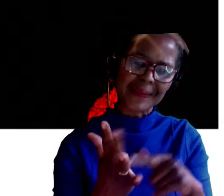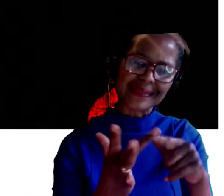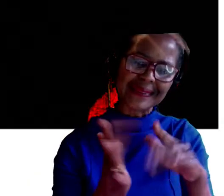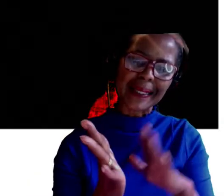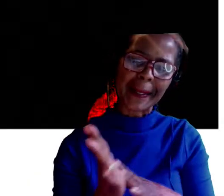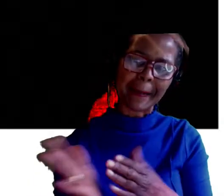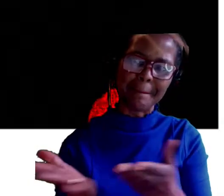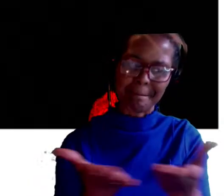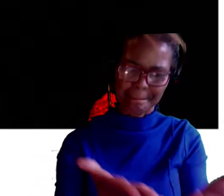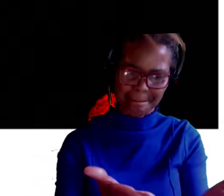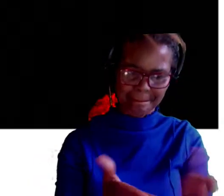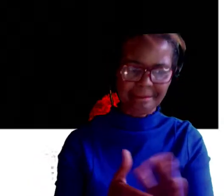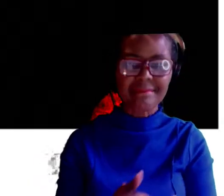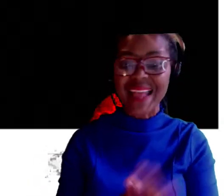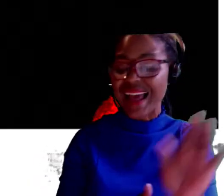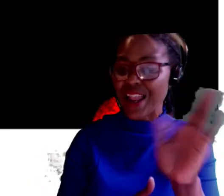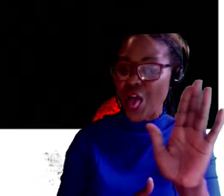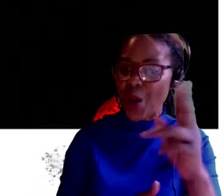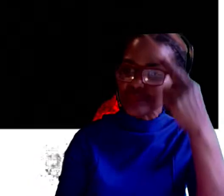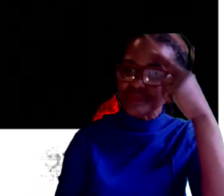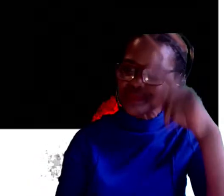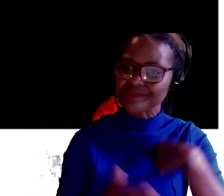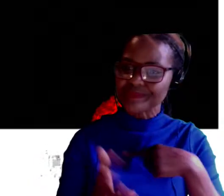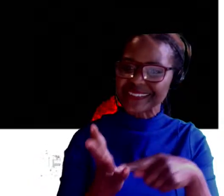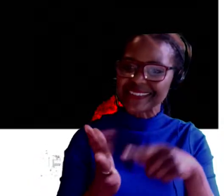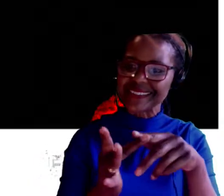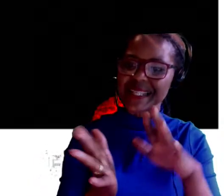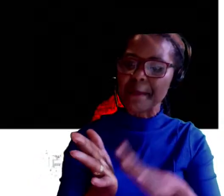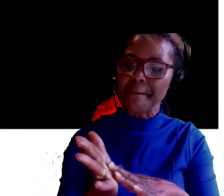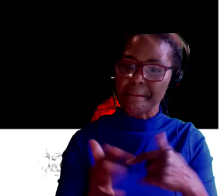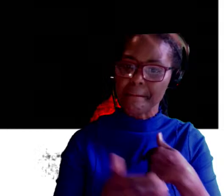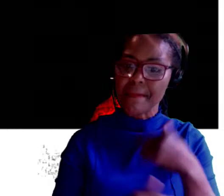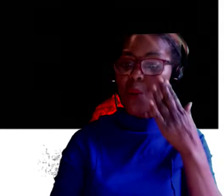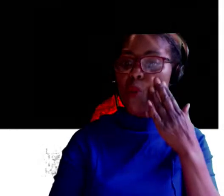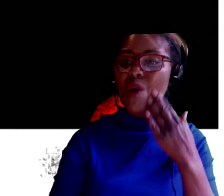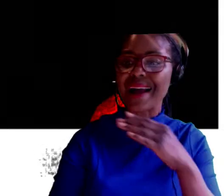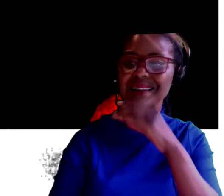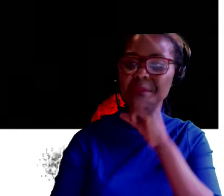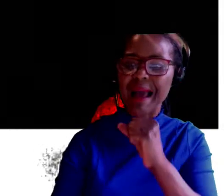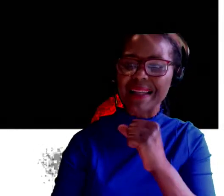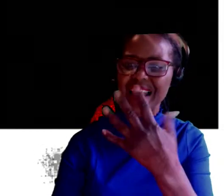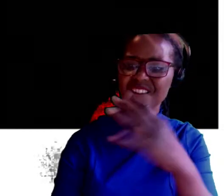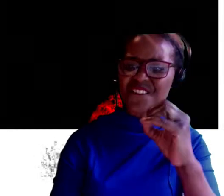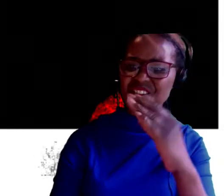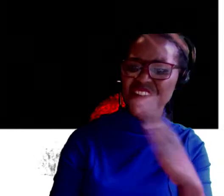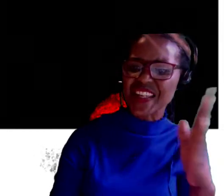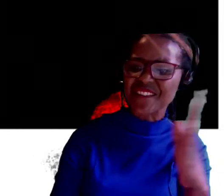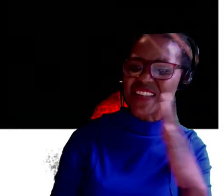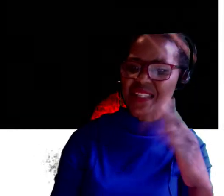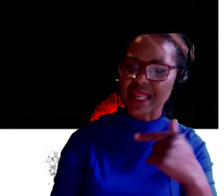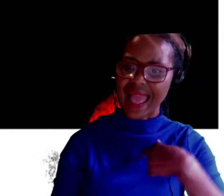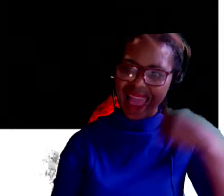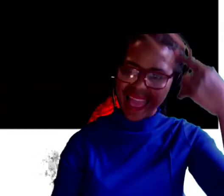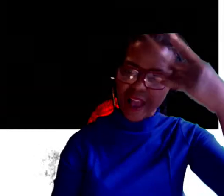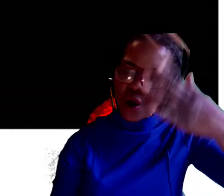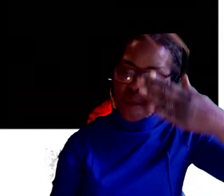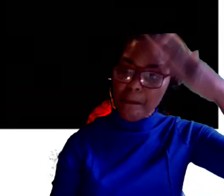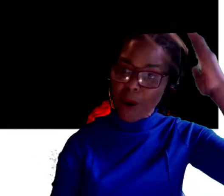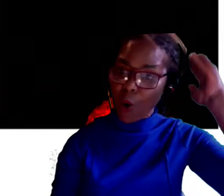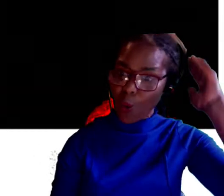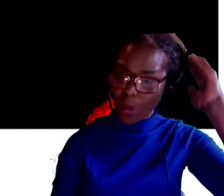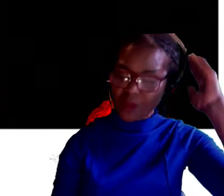Hello, everyone. I'm Tim. I'm a white man in my 50s. I have a bald head. I'm